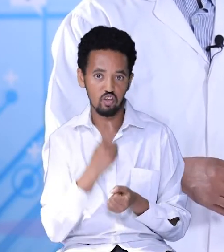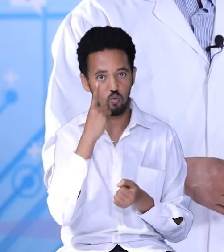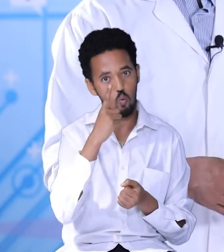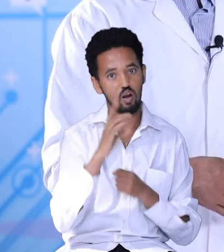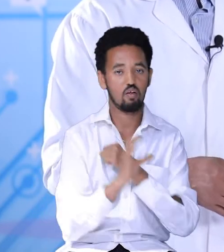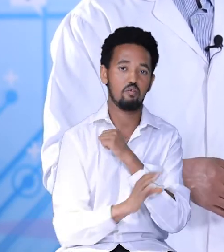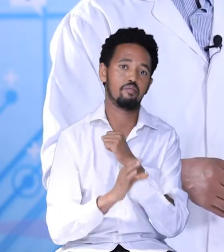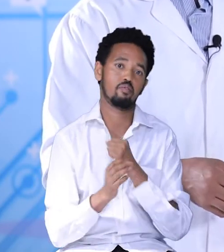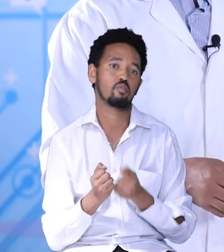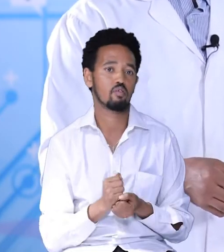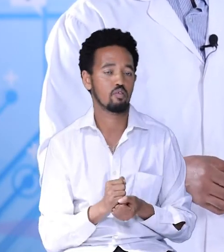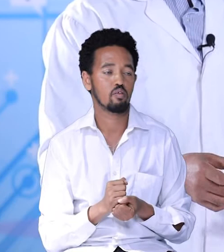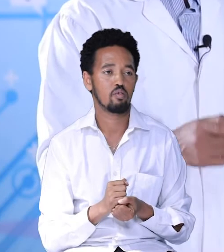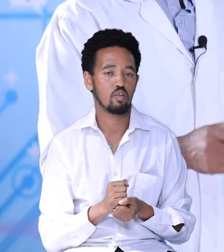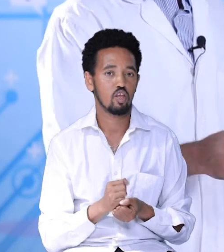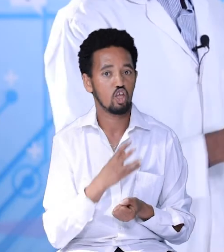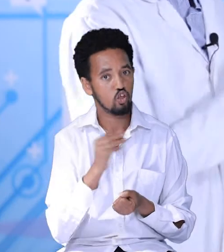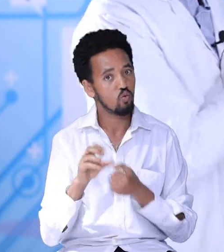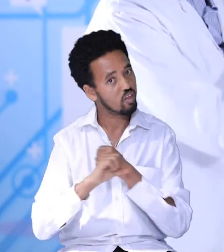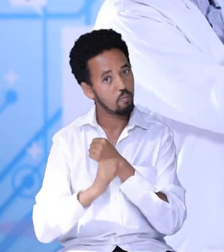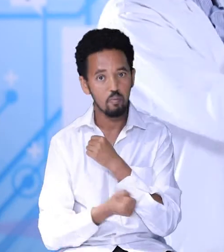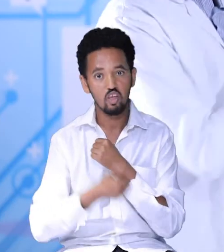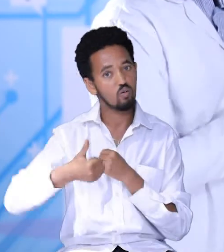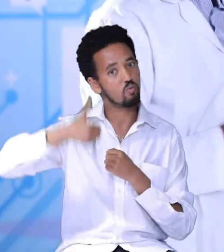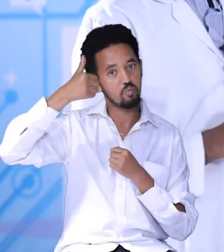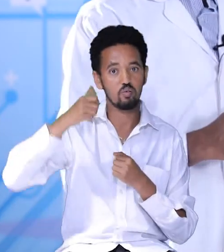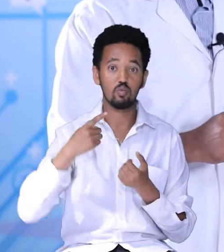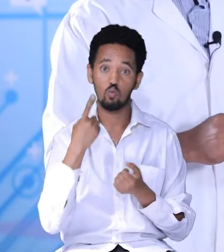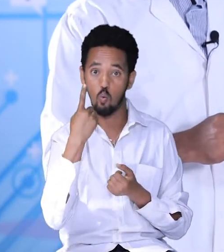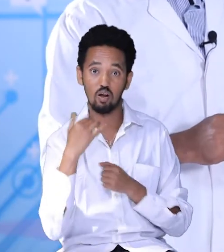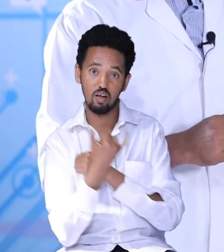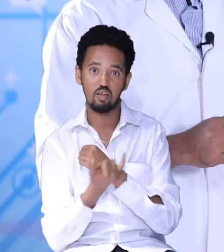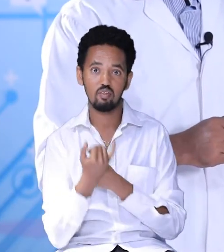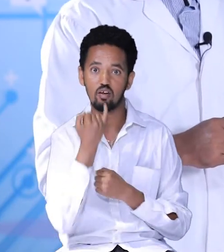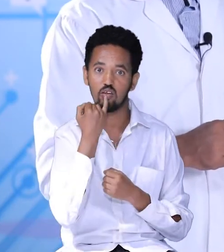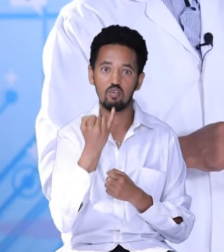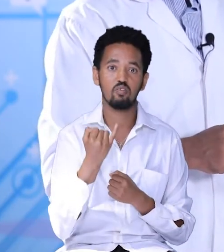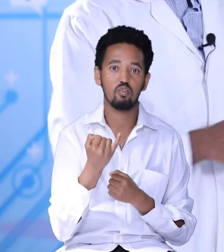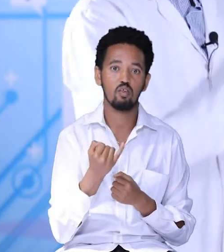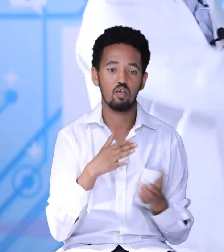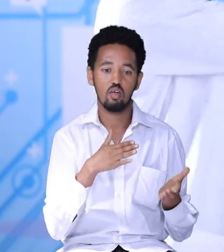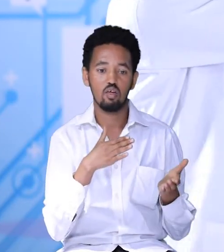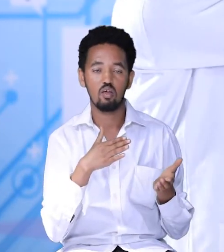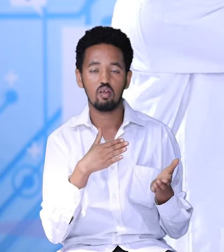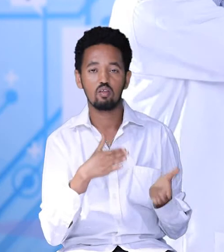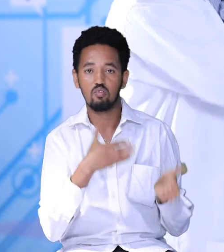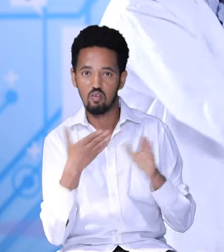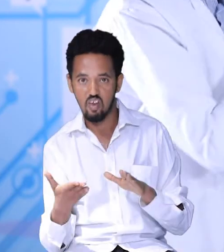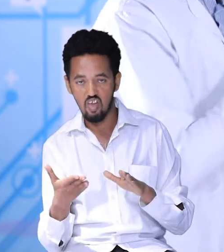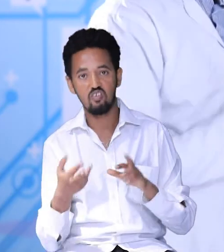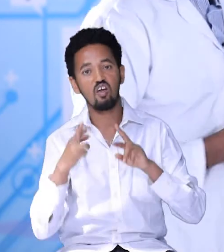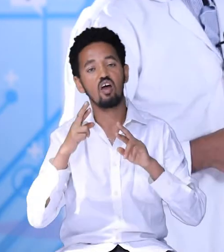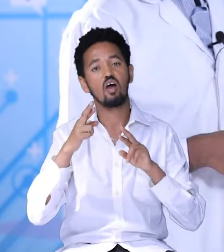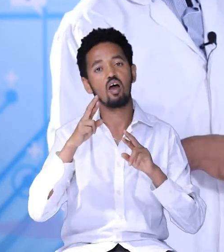country. So it is the basic measurements of one country's death rate. How